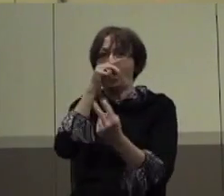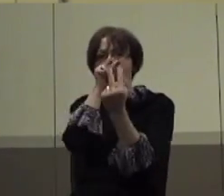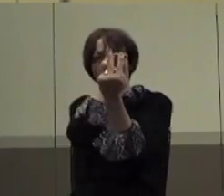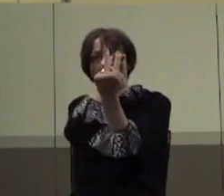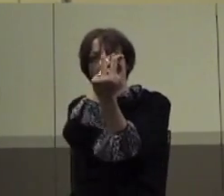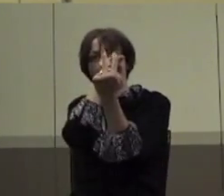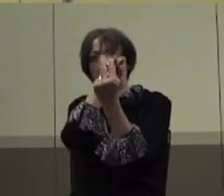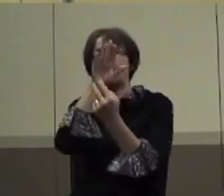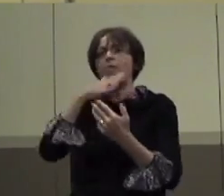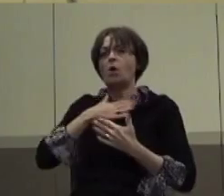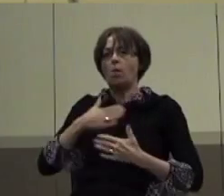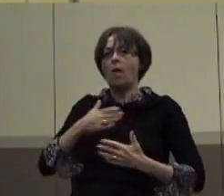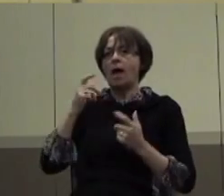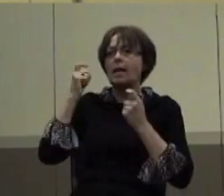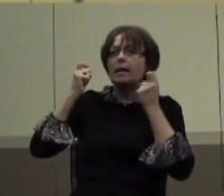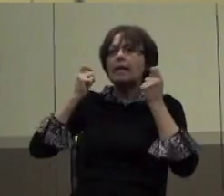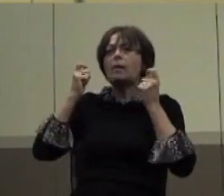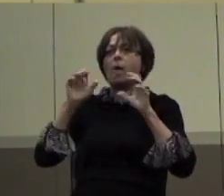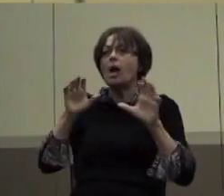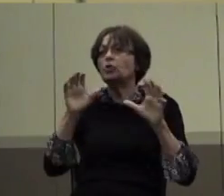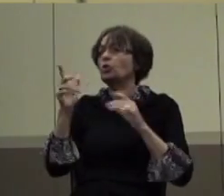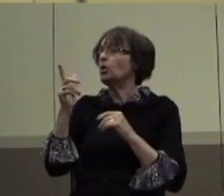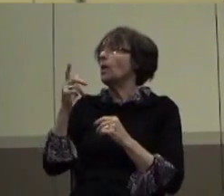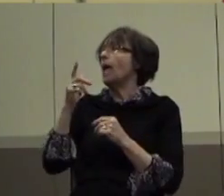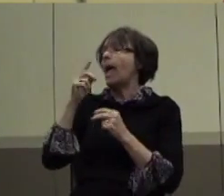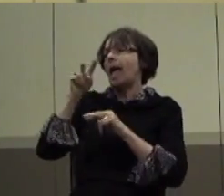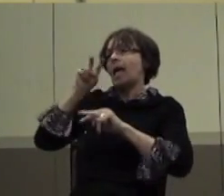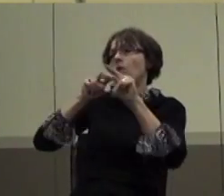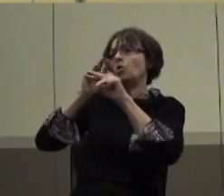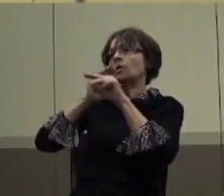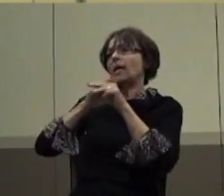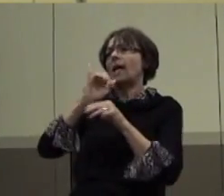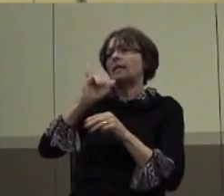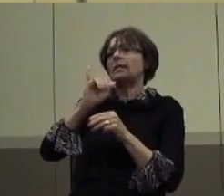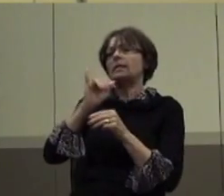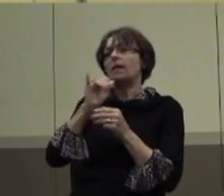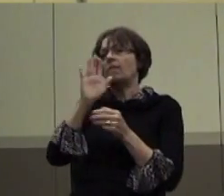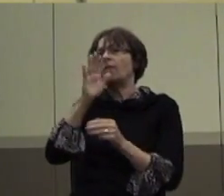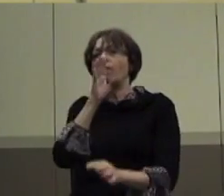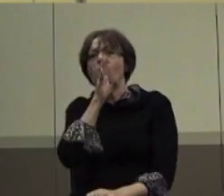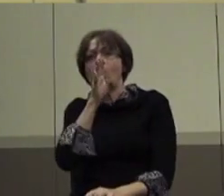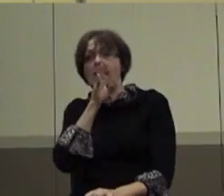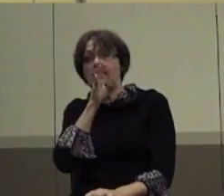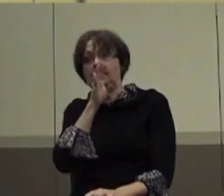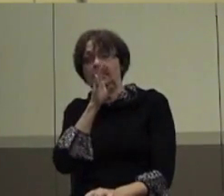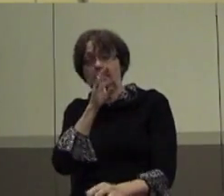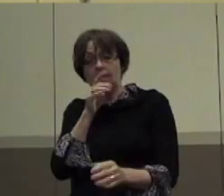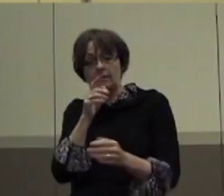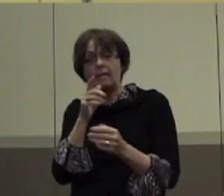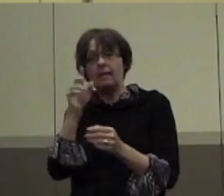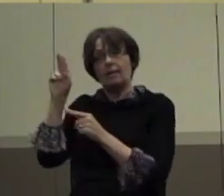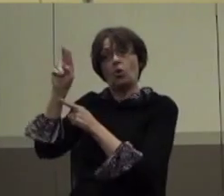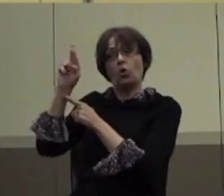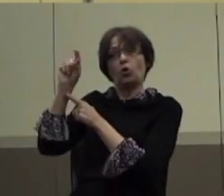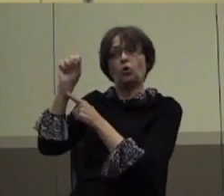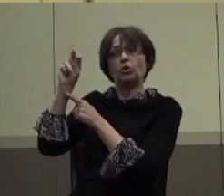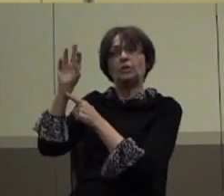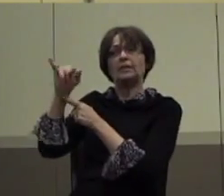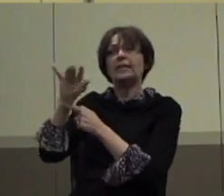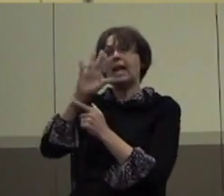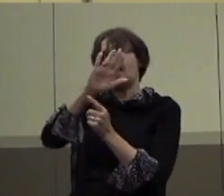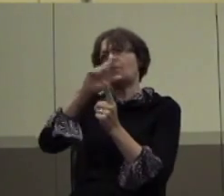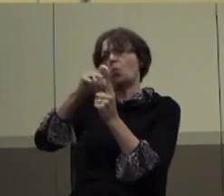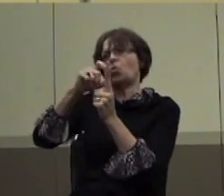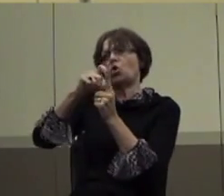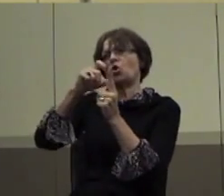want to look at their body posture. I want to look at the urgency in their voice. I want to listen to the words they're using. I